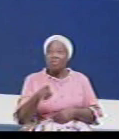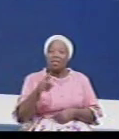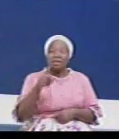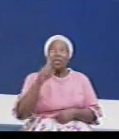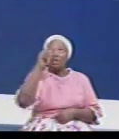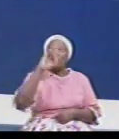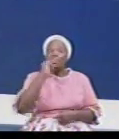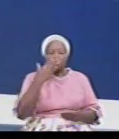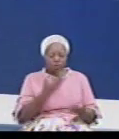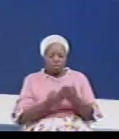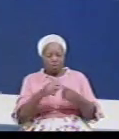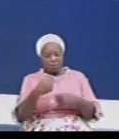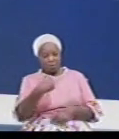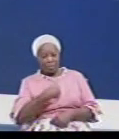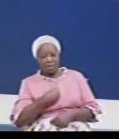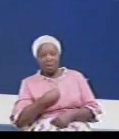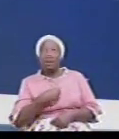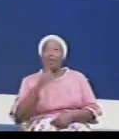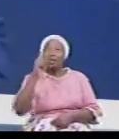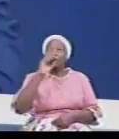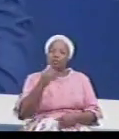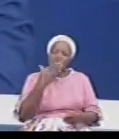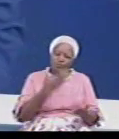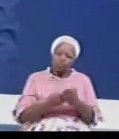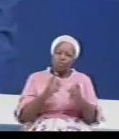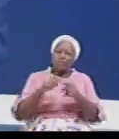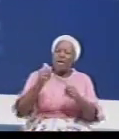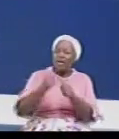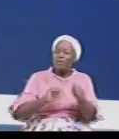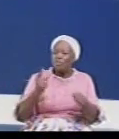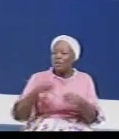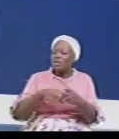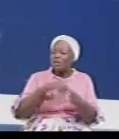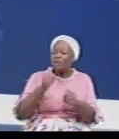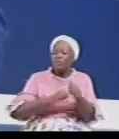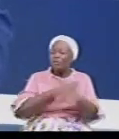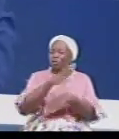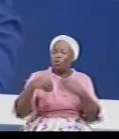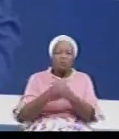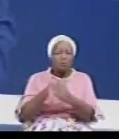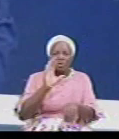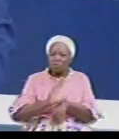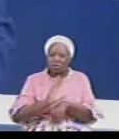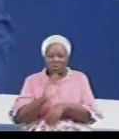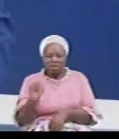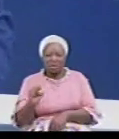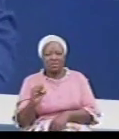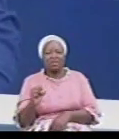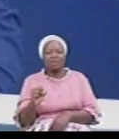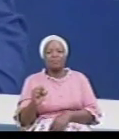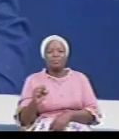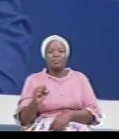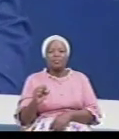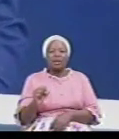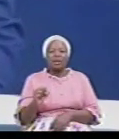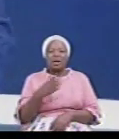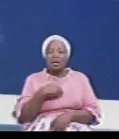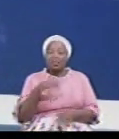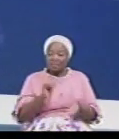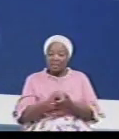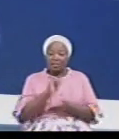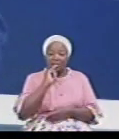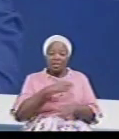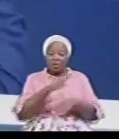to Ghana. He's good to Africa. God is good to the world. Oh, what a mighty God we have. What